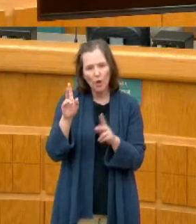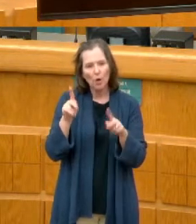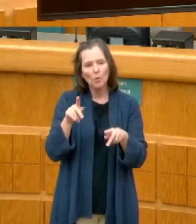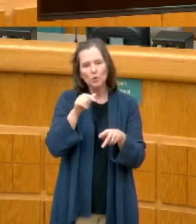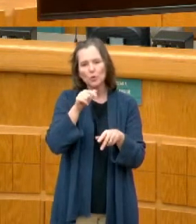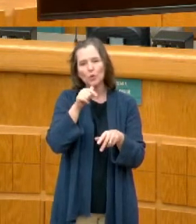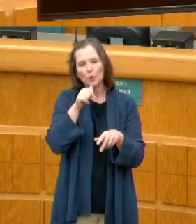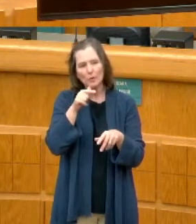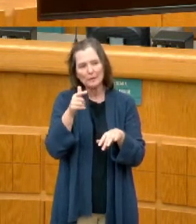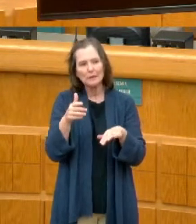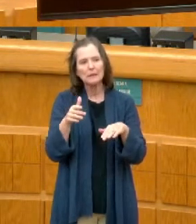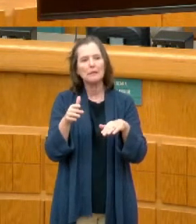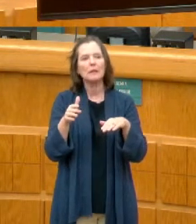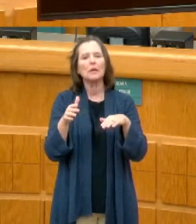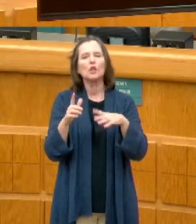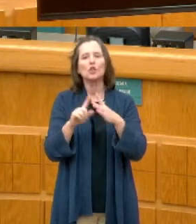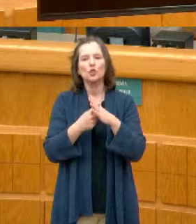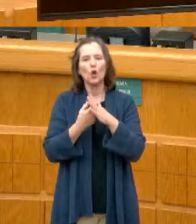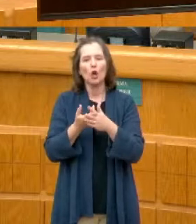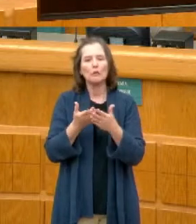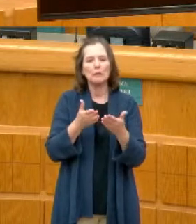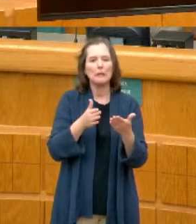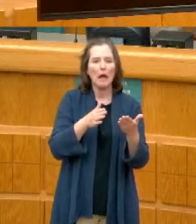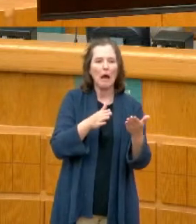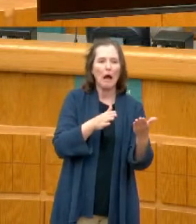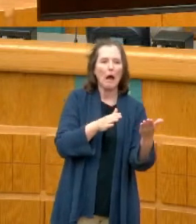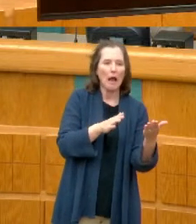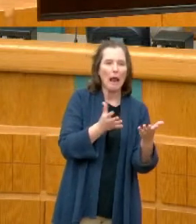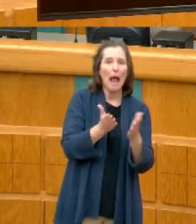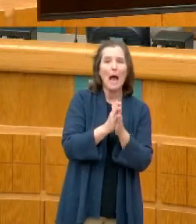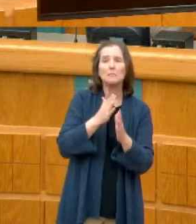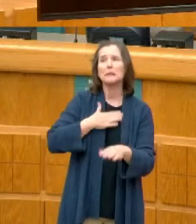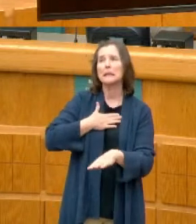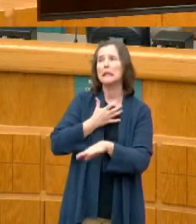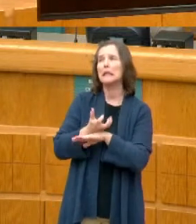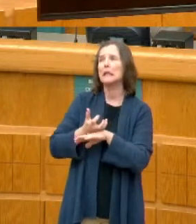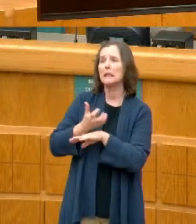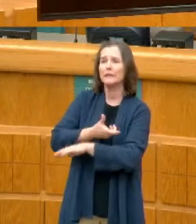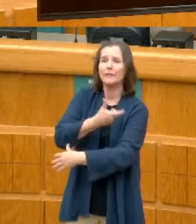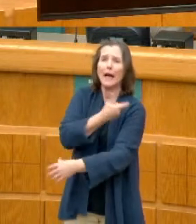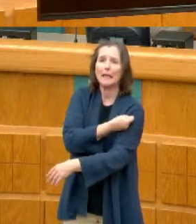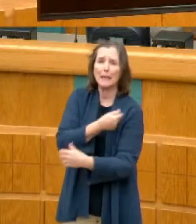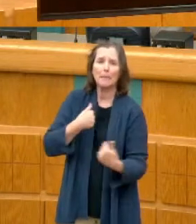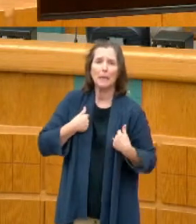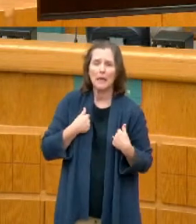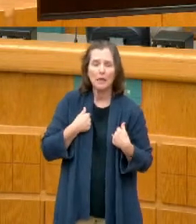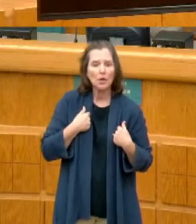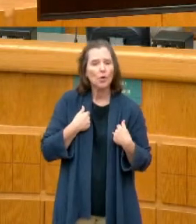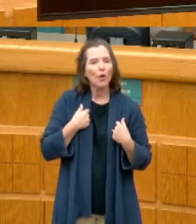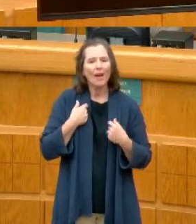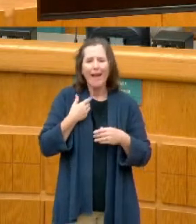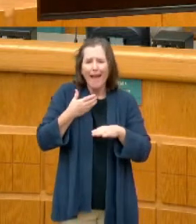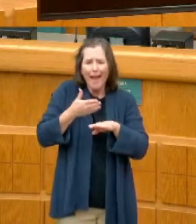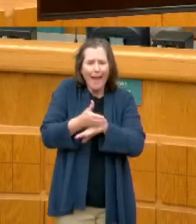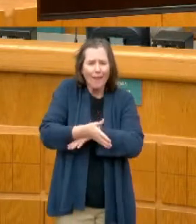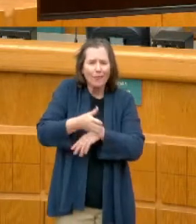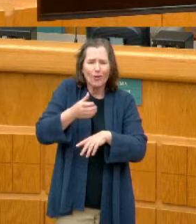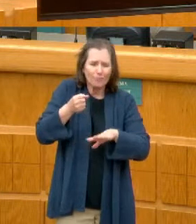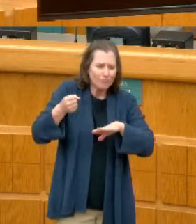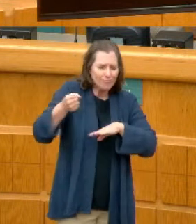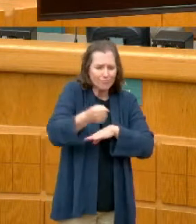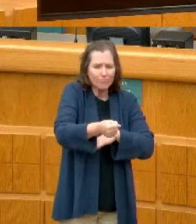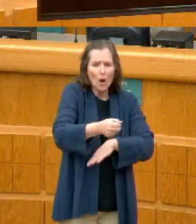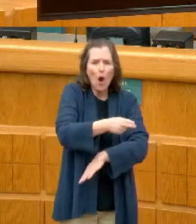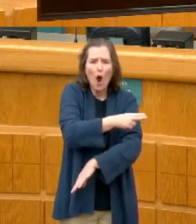on a ventilator and asking to be ventilated, asking to get vaccinated. It's too late at that point. You need time to build up